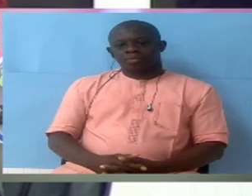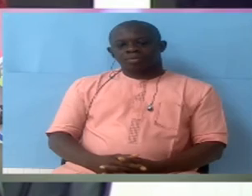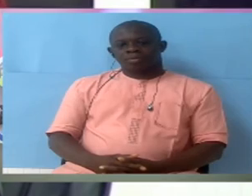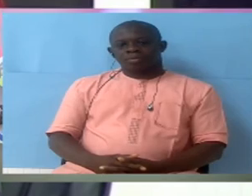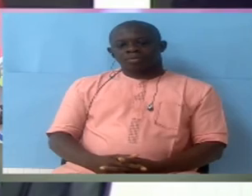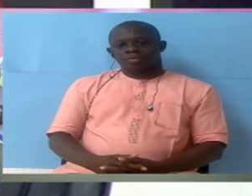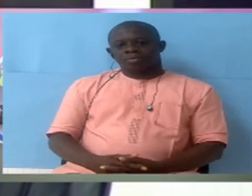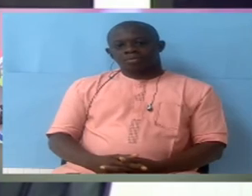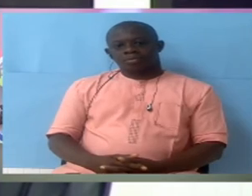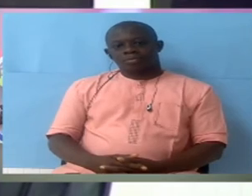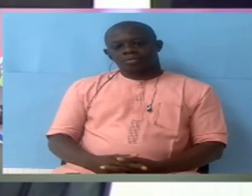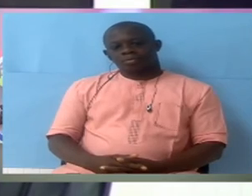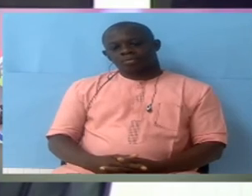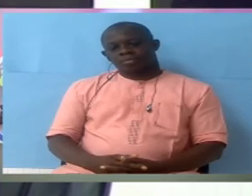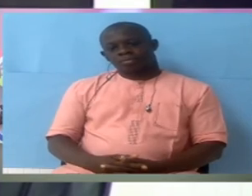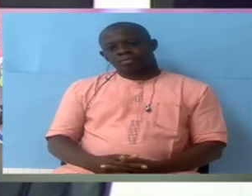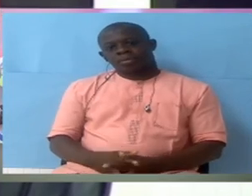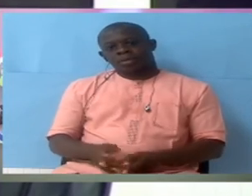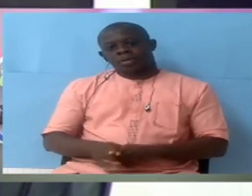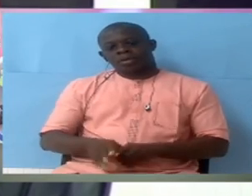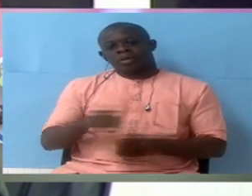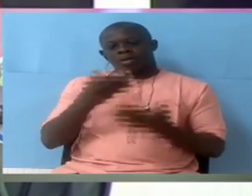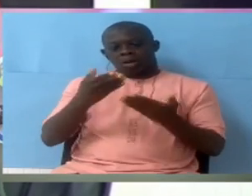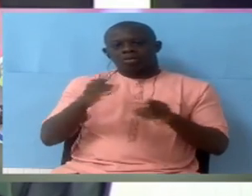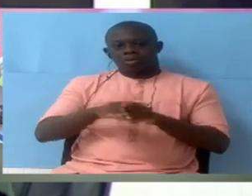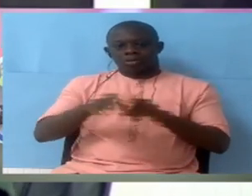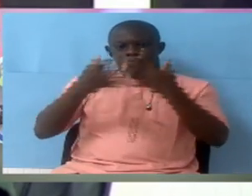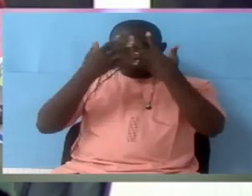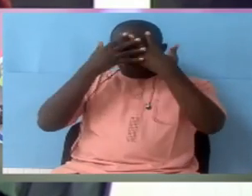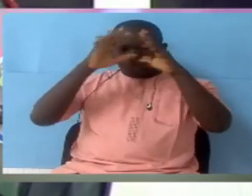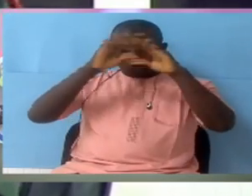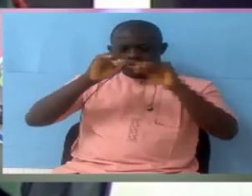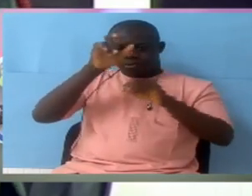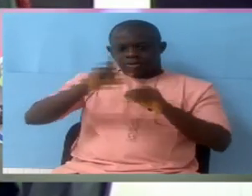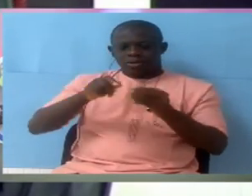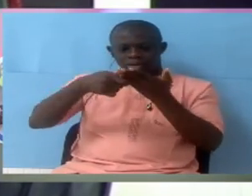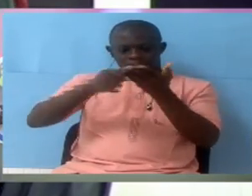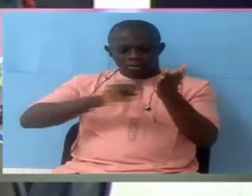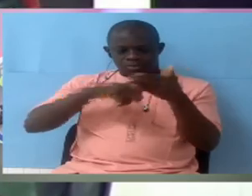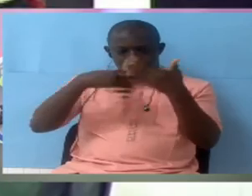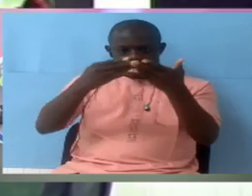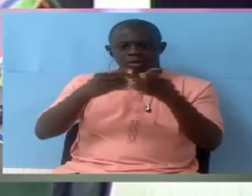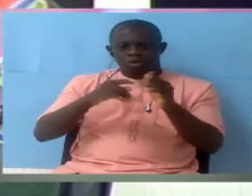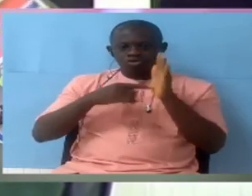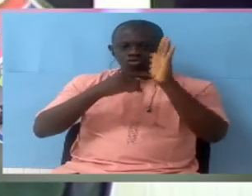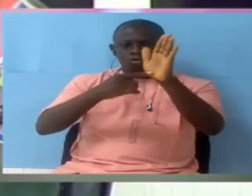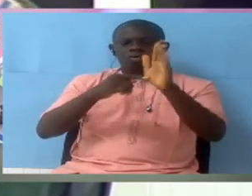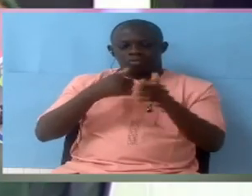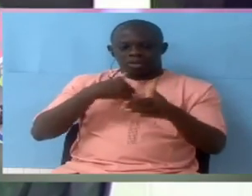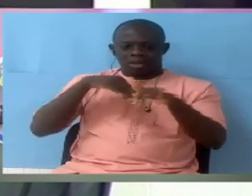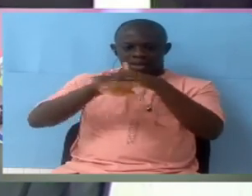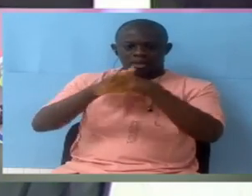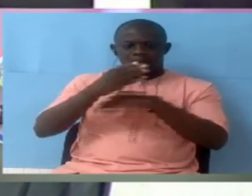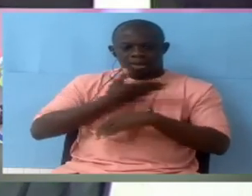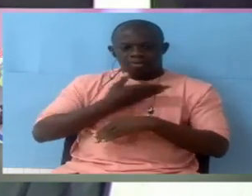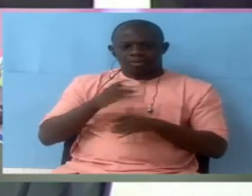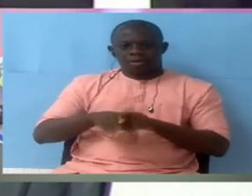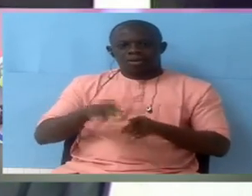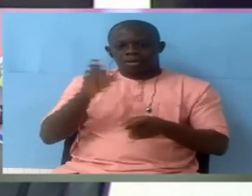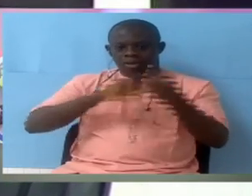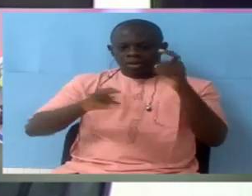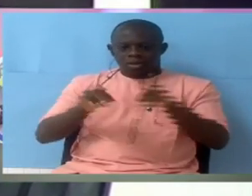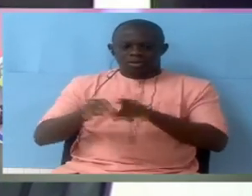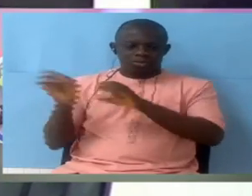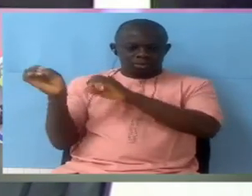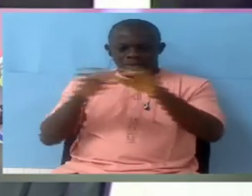The prison officer gave them the receipt that I am in. And they go and dump me in my